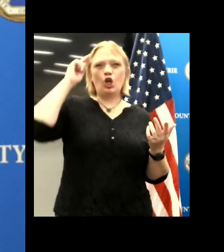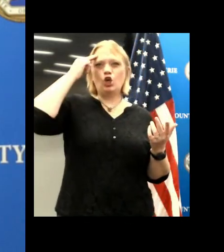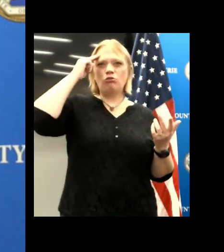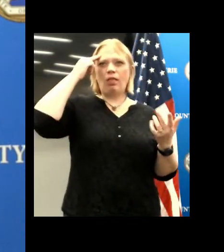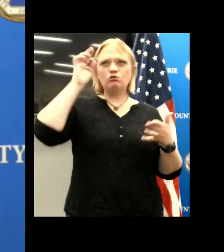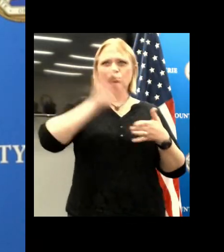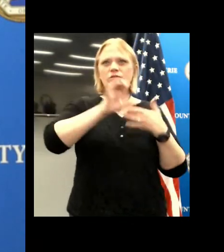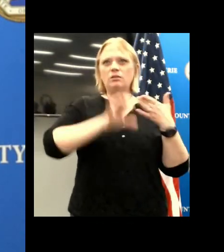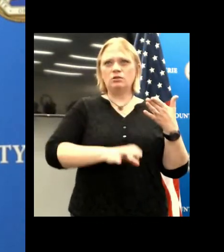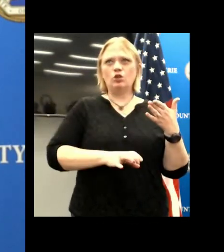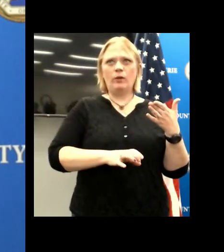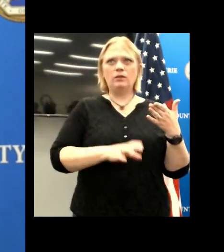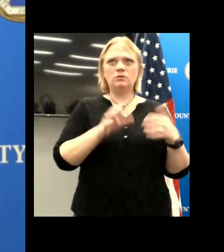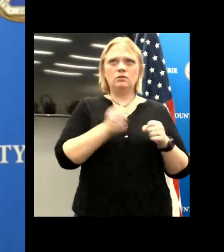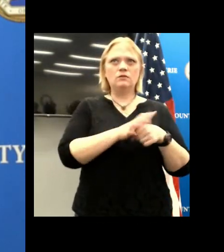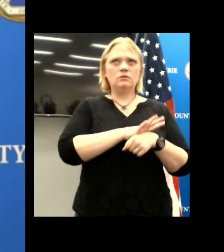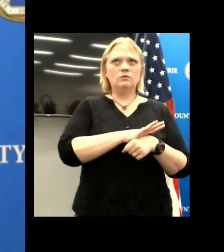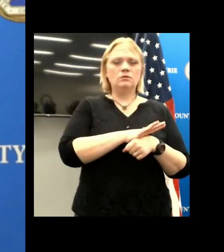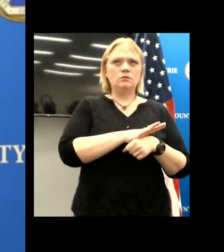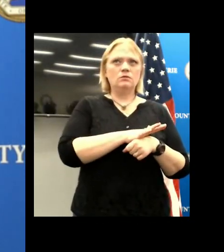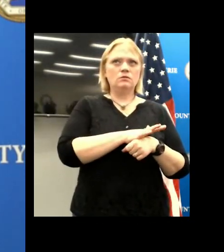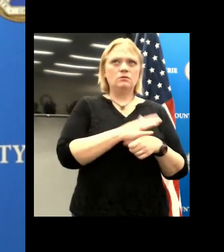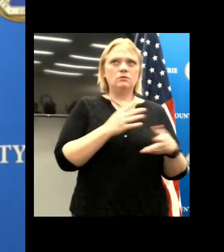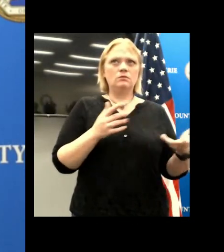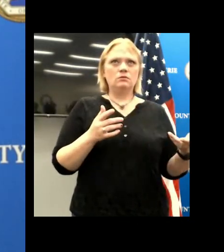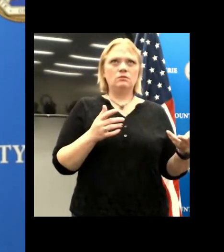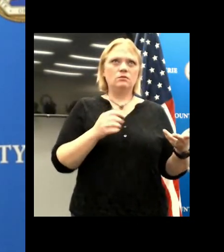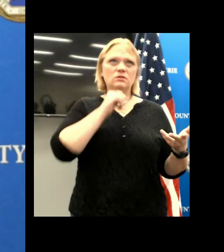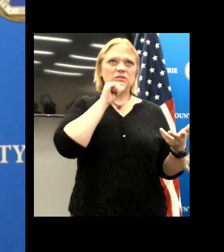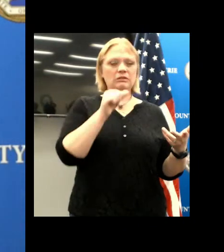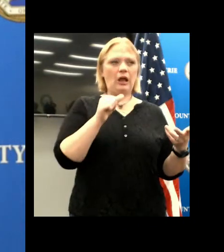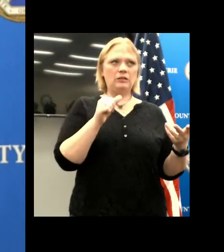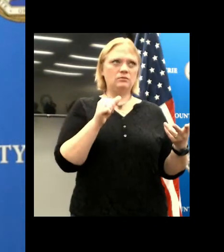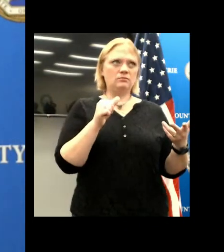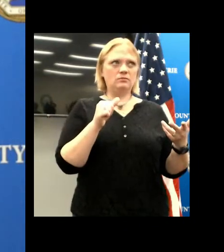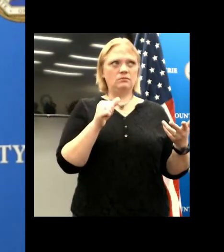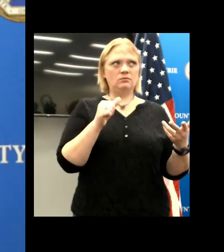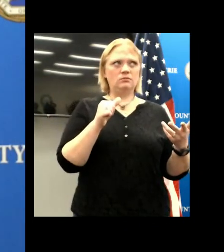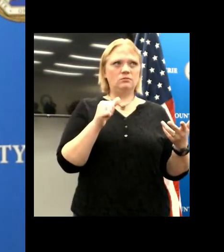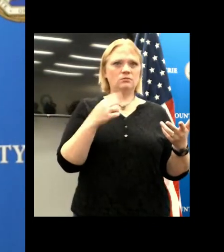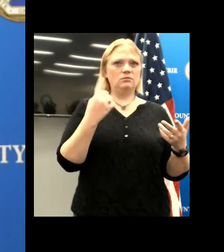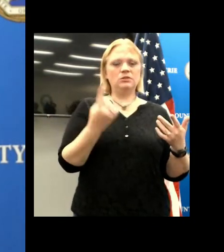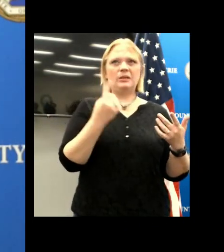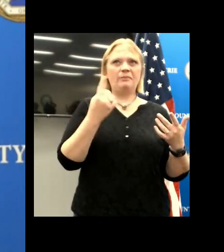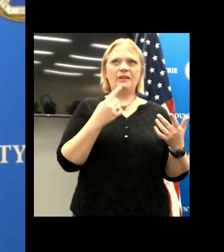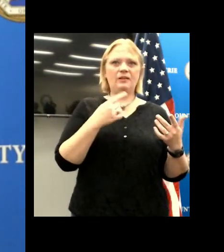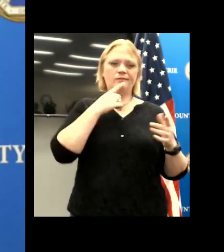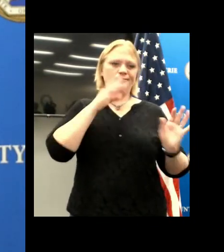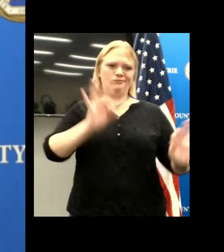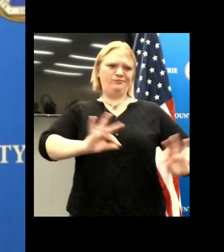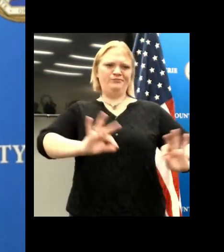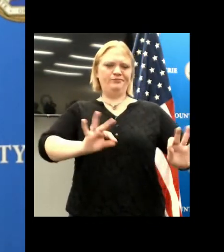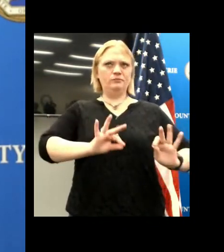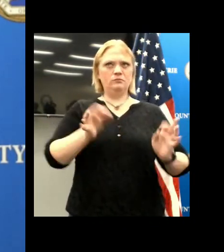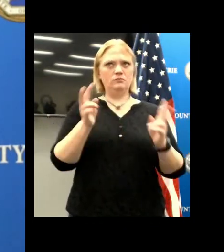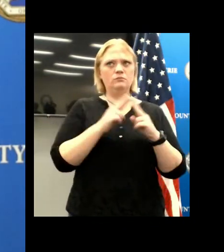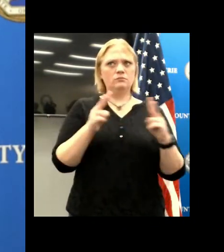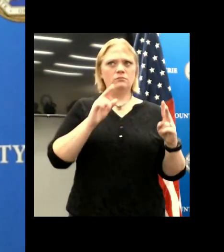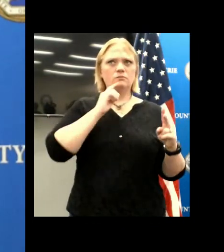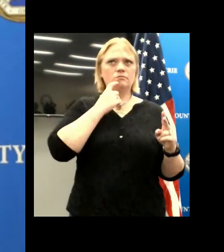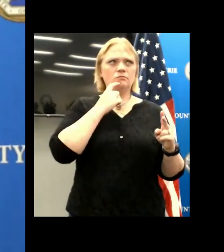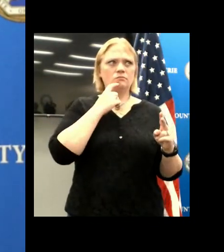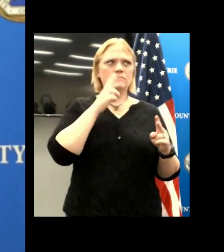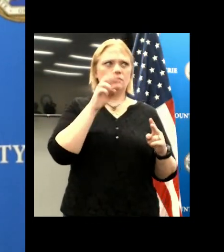of COVID-19. So it's it's not something to be taken lightly. It's a very, very